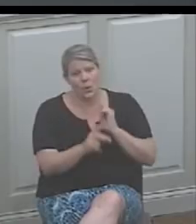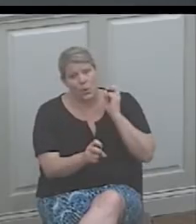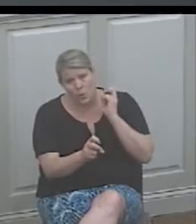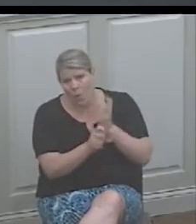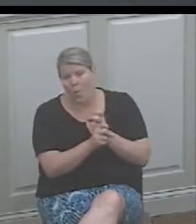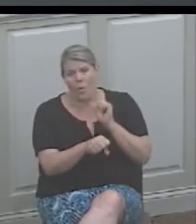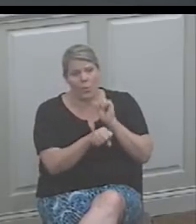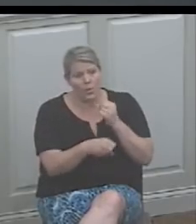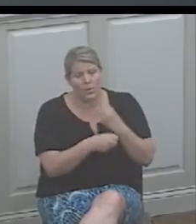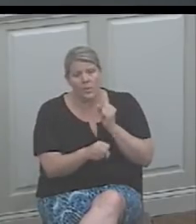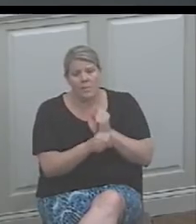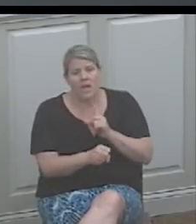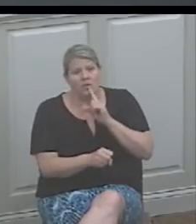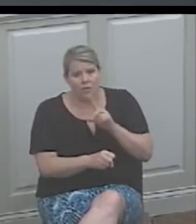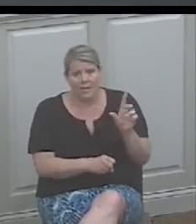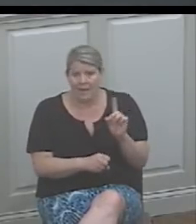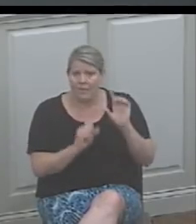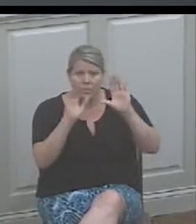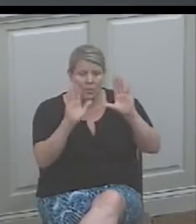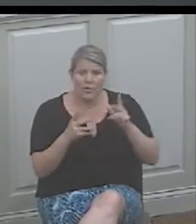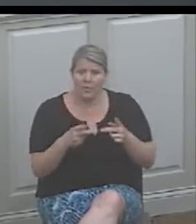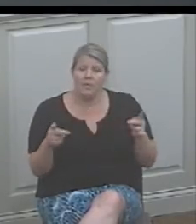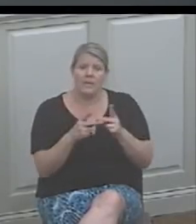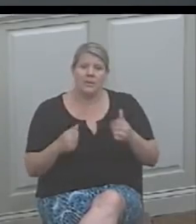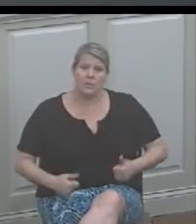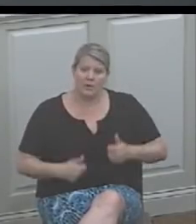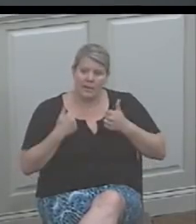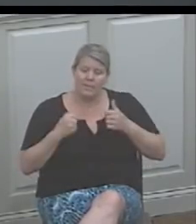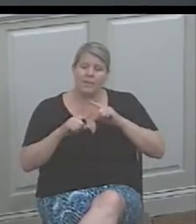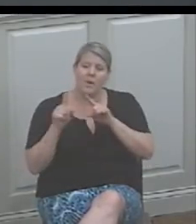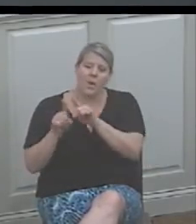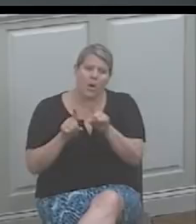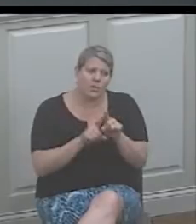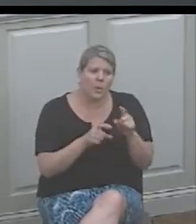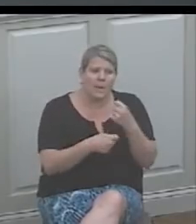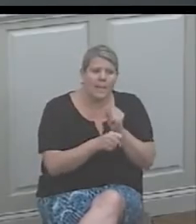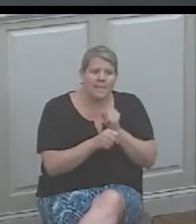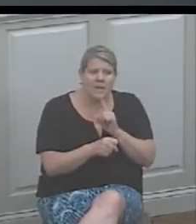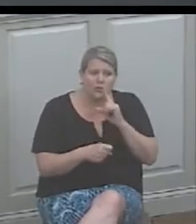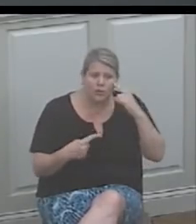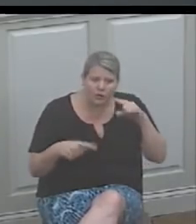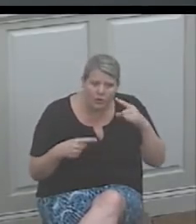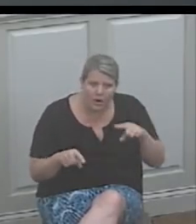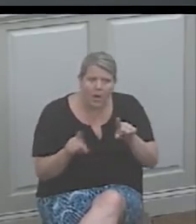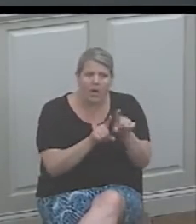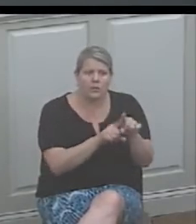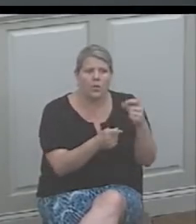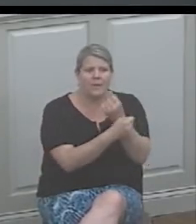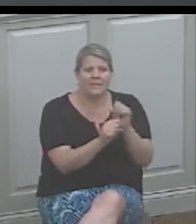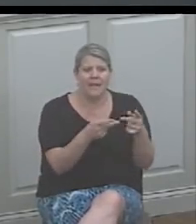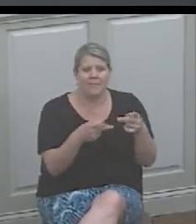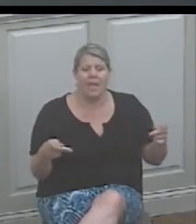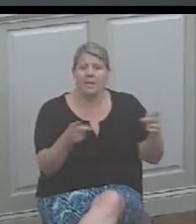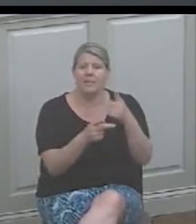only ensure that Danville is a great place to work and live, but these people ensure that Danville is a safe place to work and